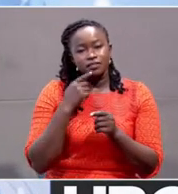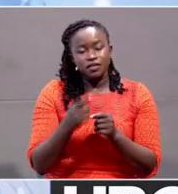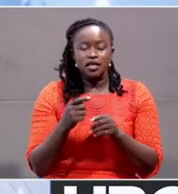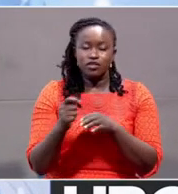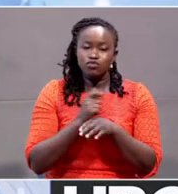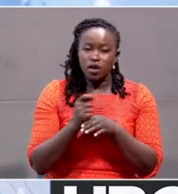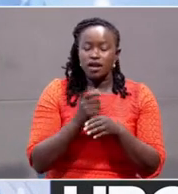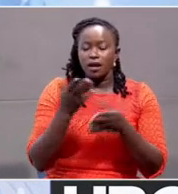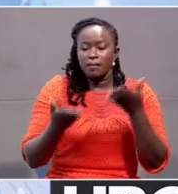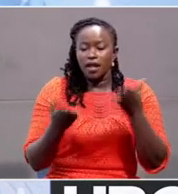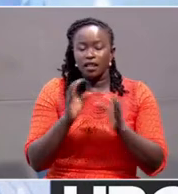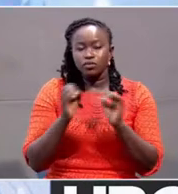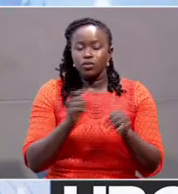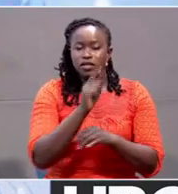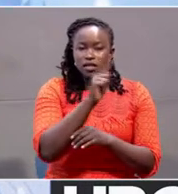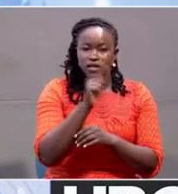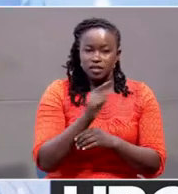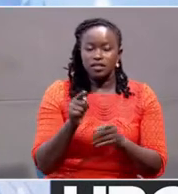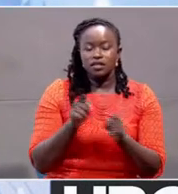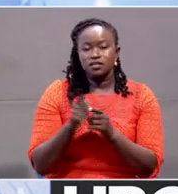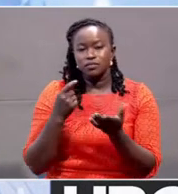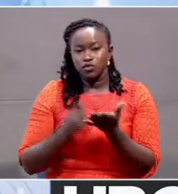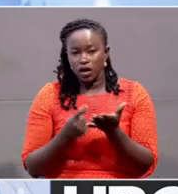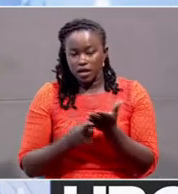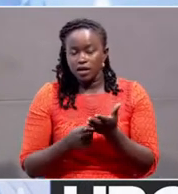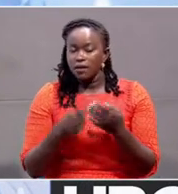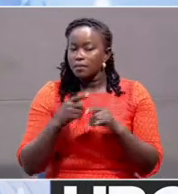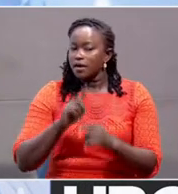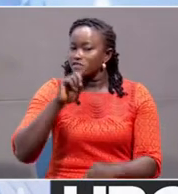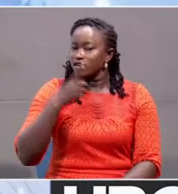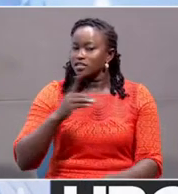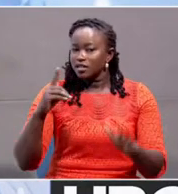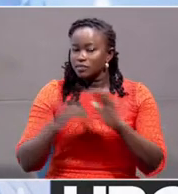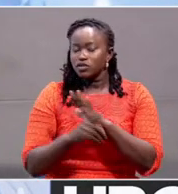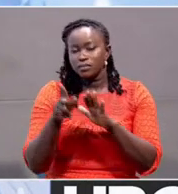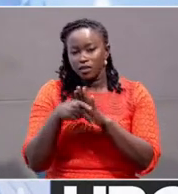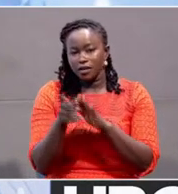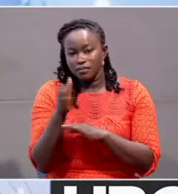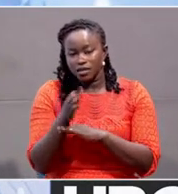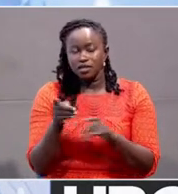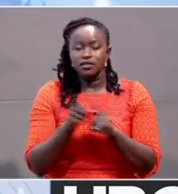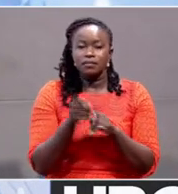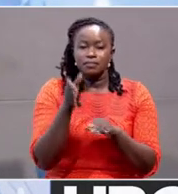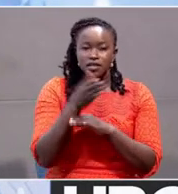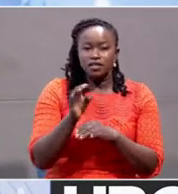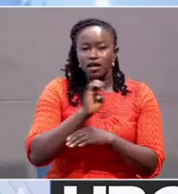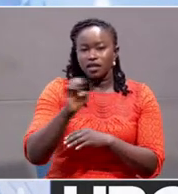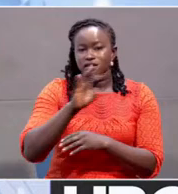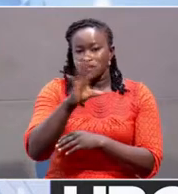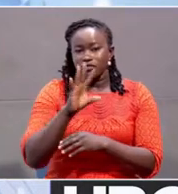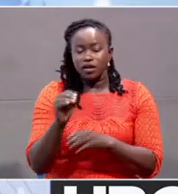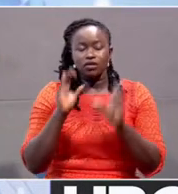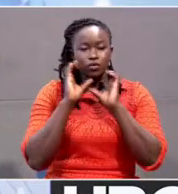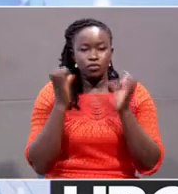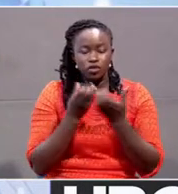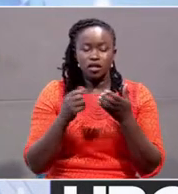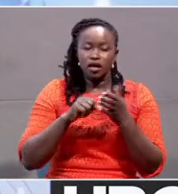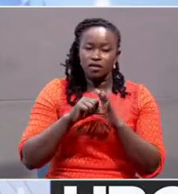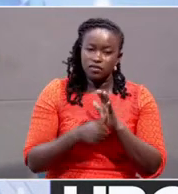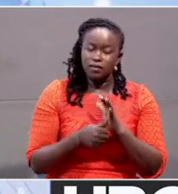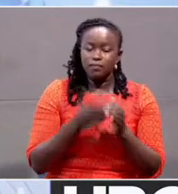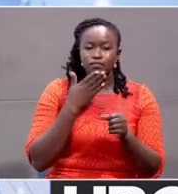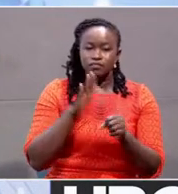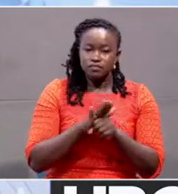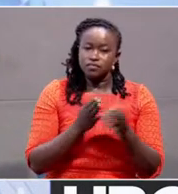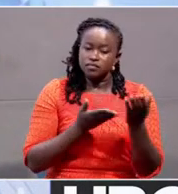trade imbalance between Tanzania and Uganda. However, the first Deputy Prime Minister and Minister for East Africa and Community Affairs, Rebecca Kadaga,